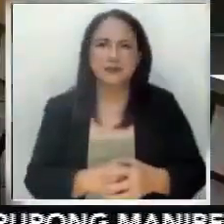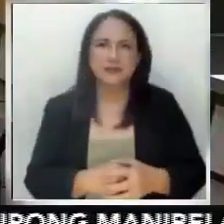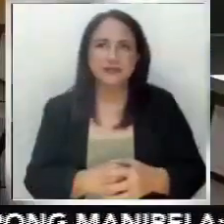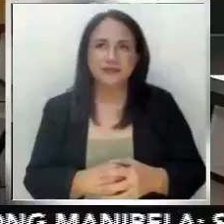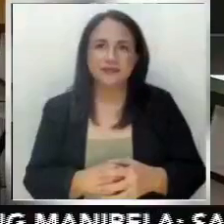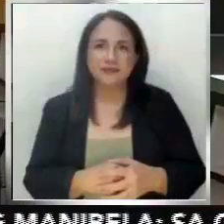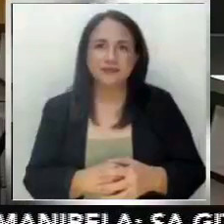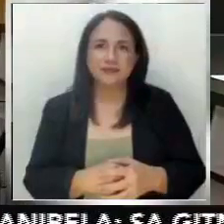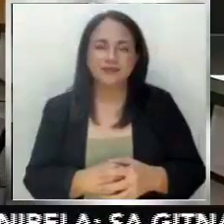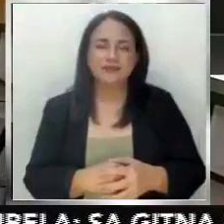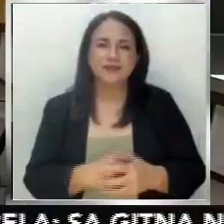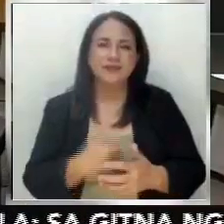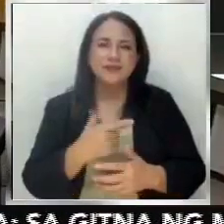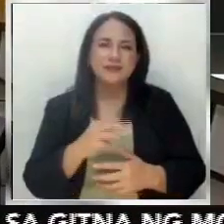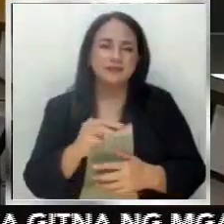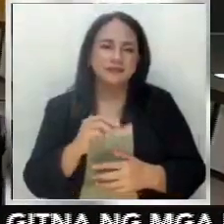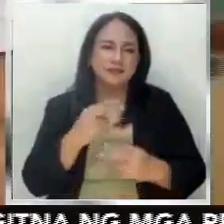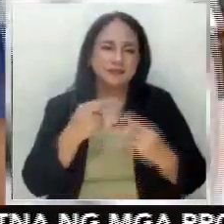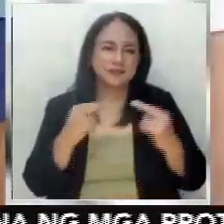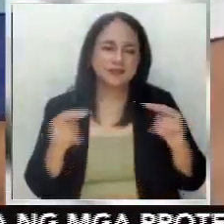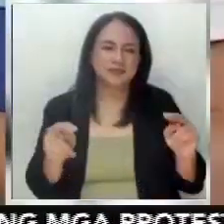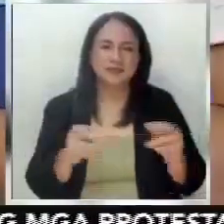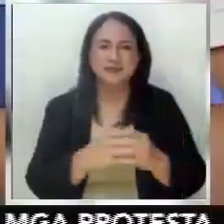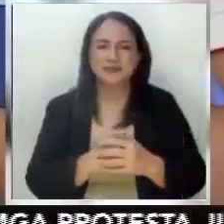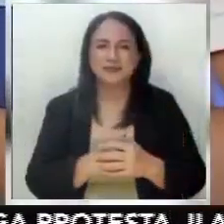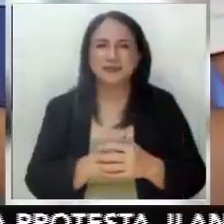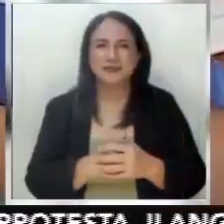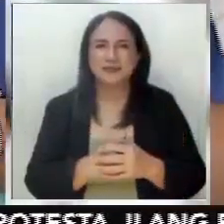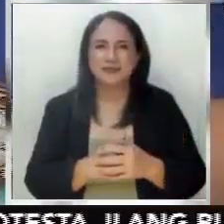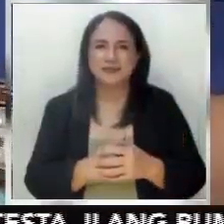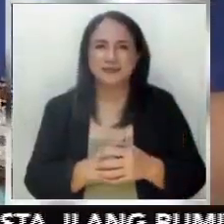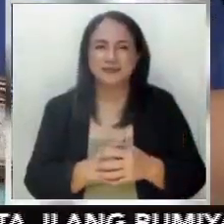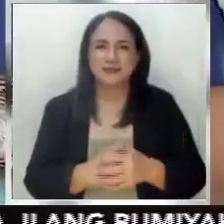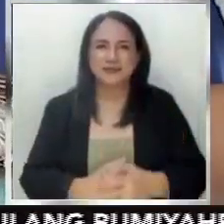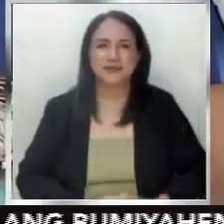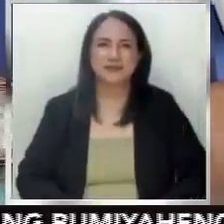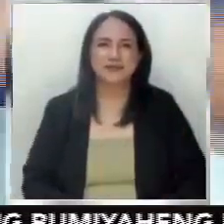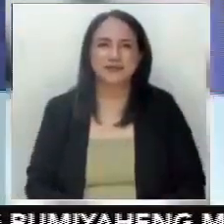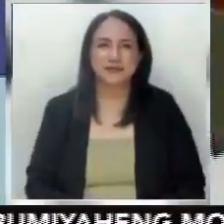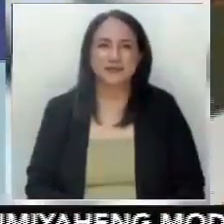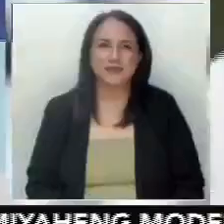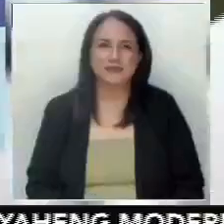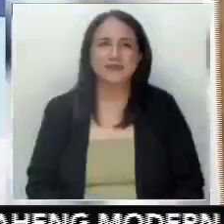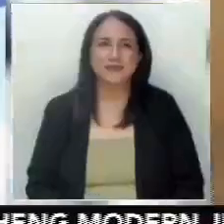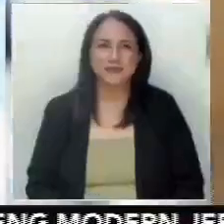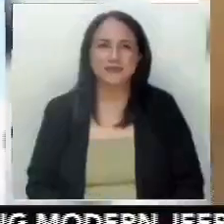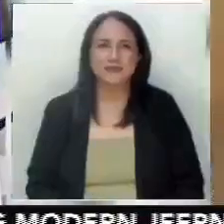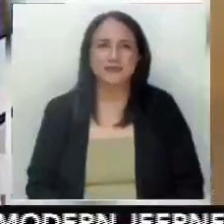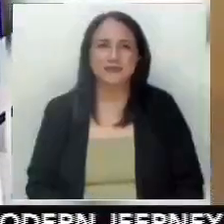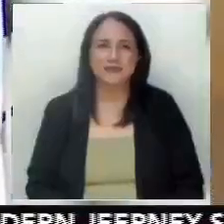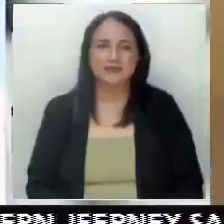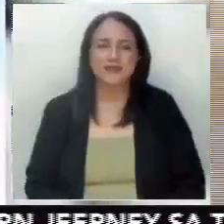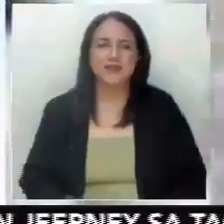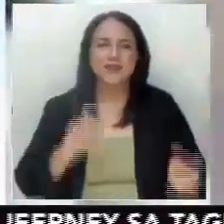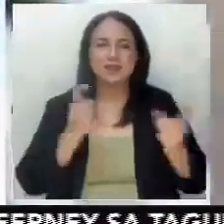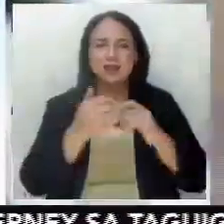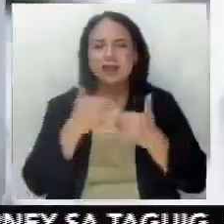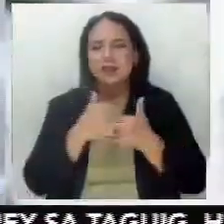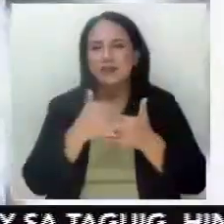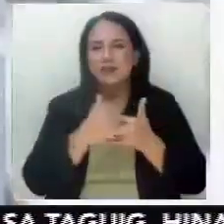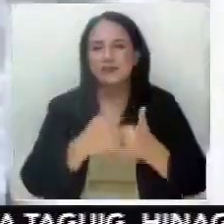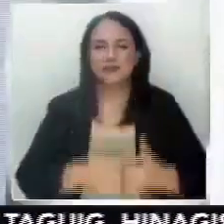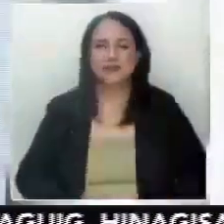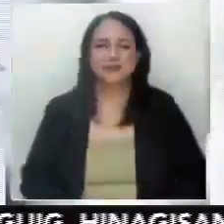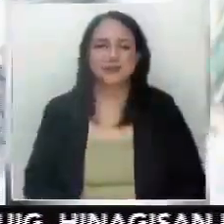Para sa GMA Integrated News, ako si Martin Aviar. Erong masisbirong kilyo. Joe Miller Cavilla. Changing the game!